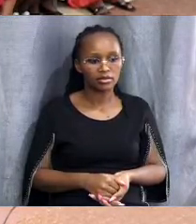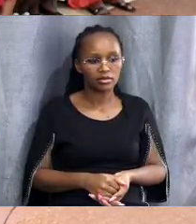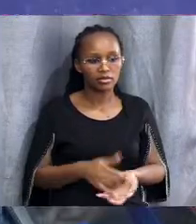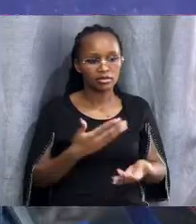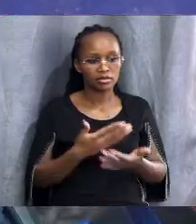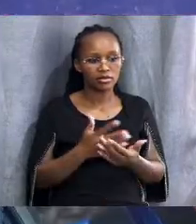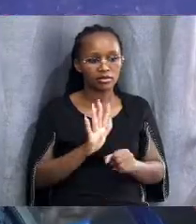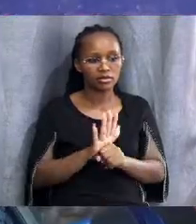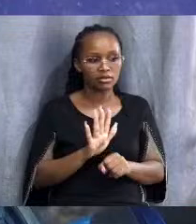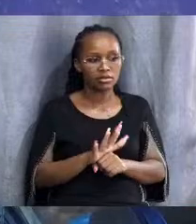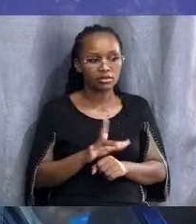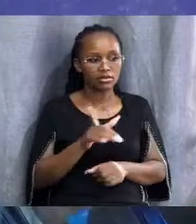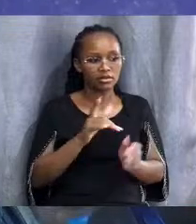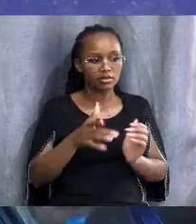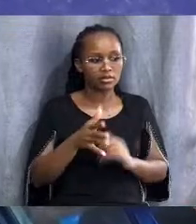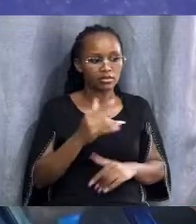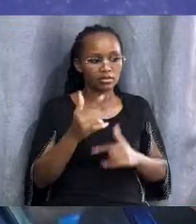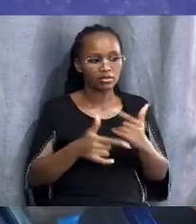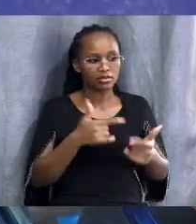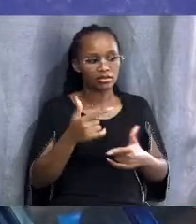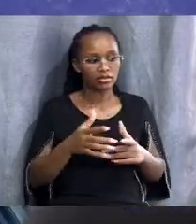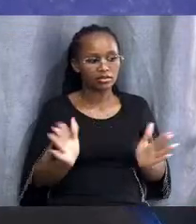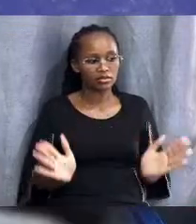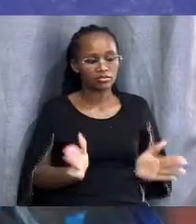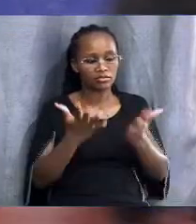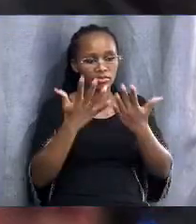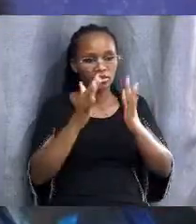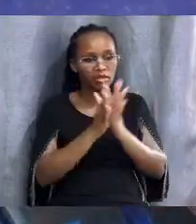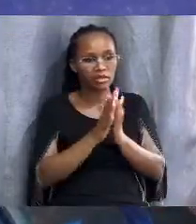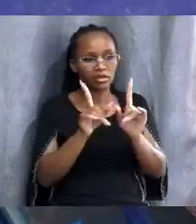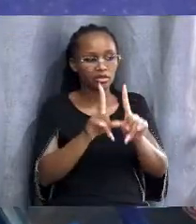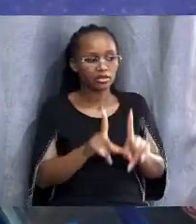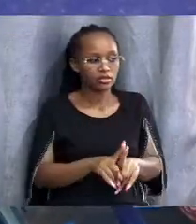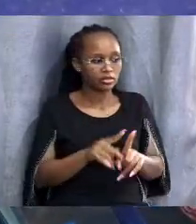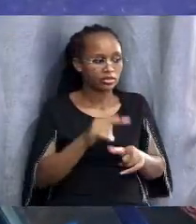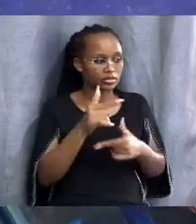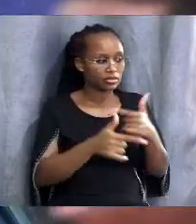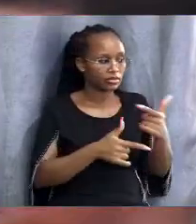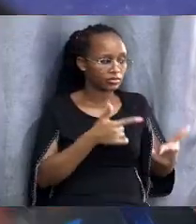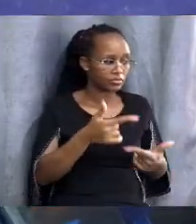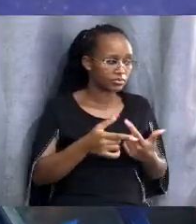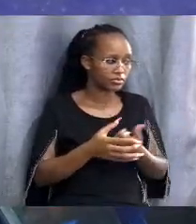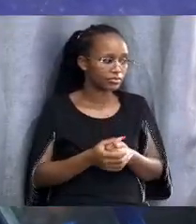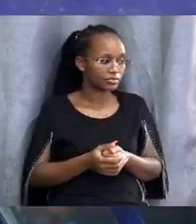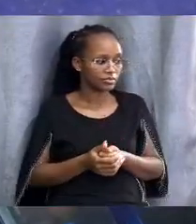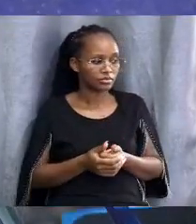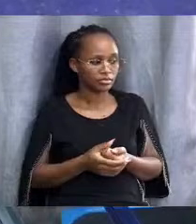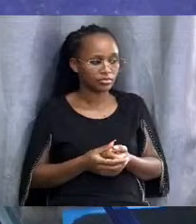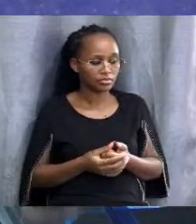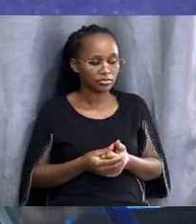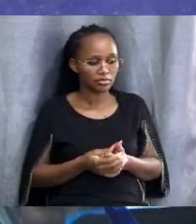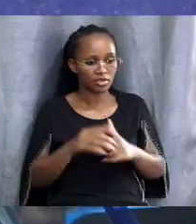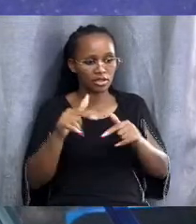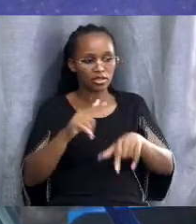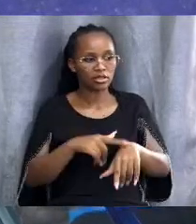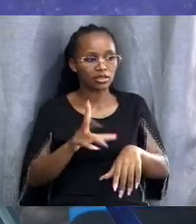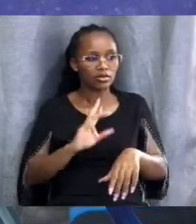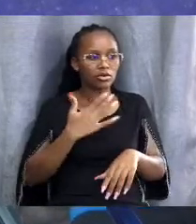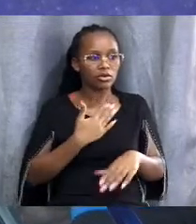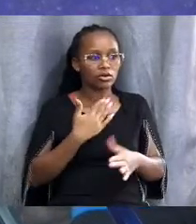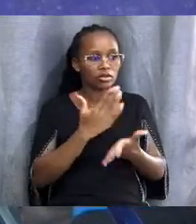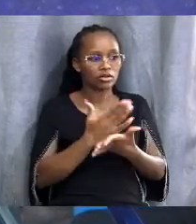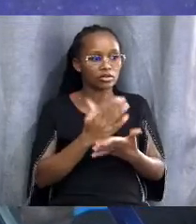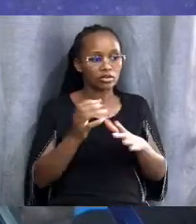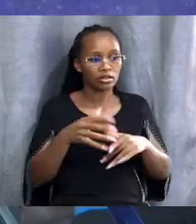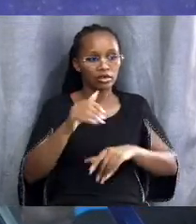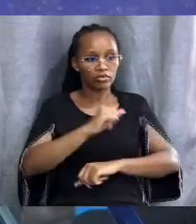Asanteni sana, Mungu azidi kuwapa nguvu na tukiendelea. Kwa wakati huu ningetaka